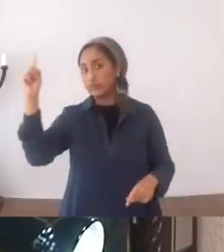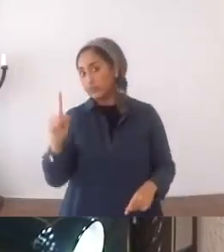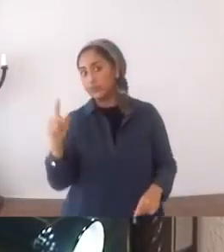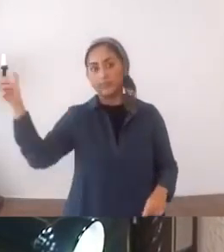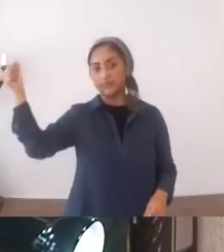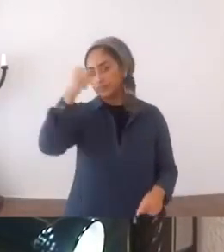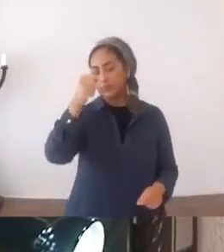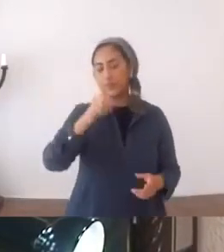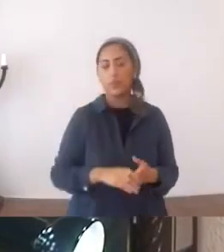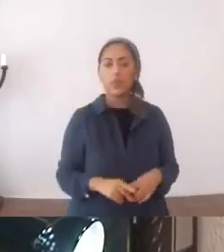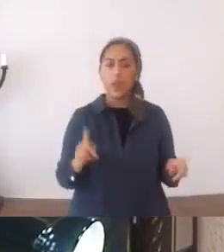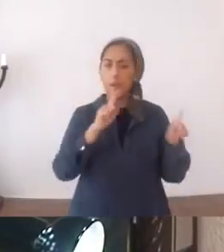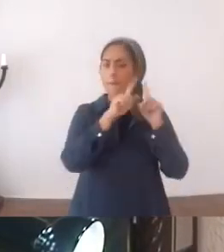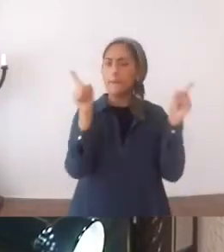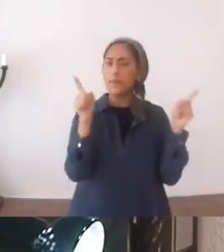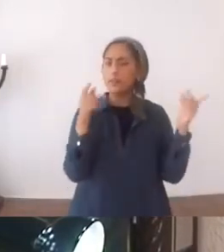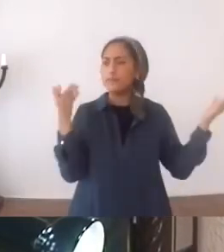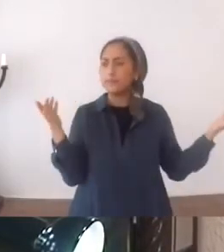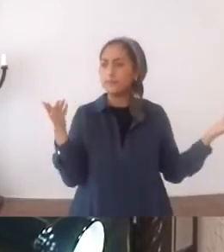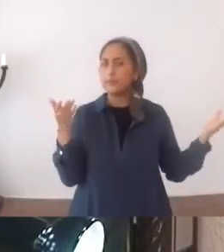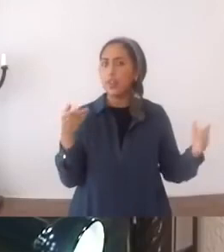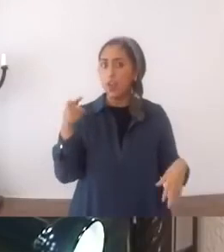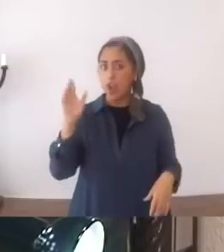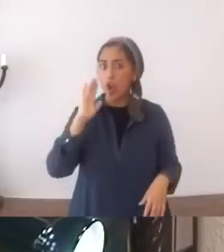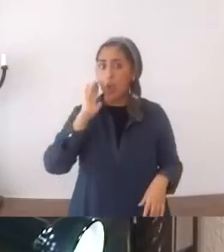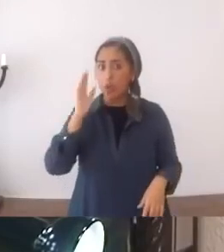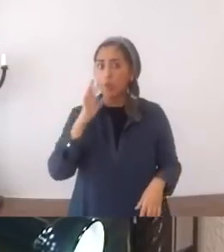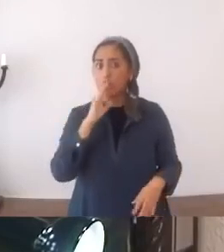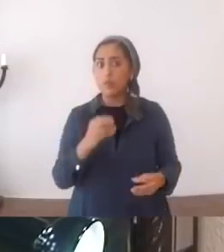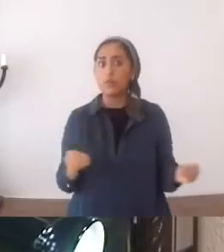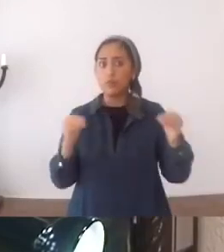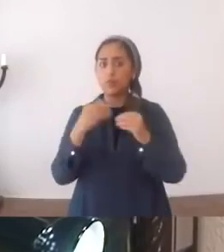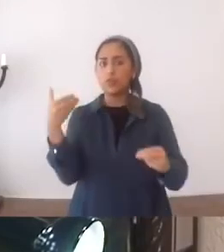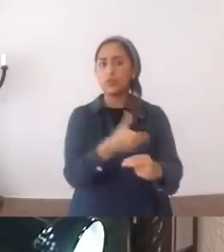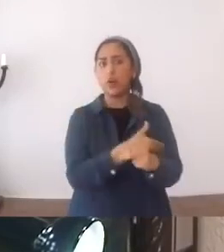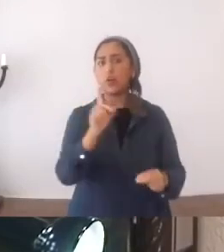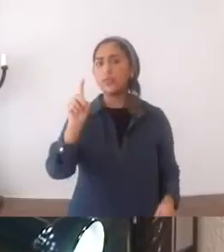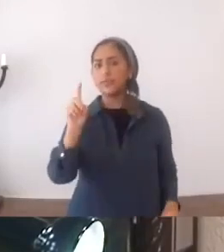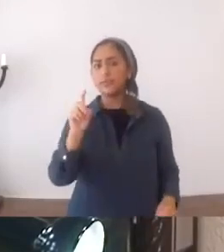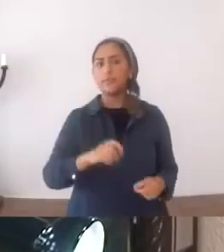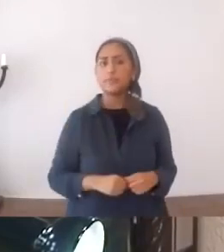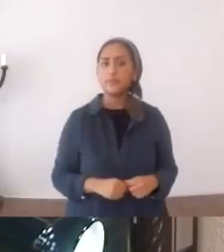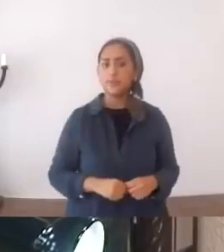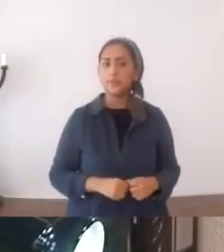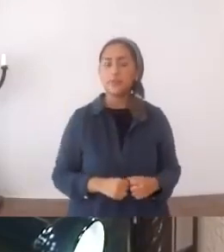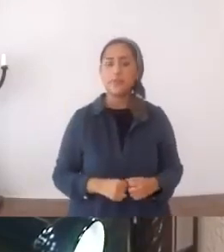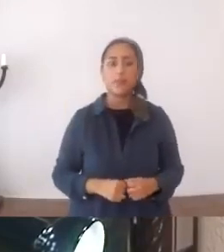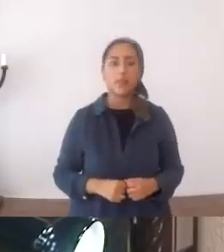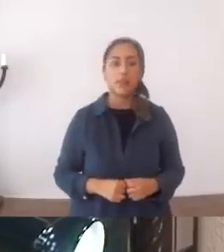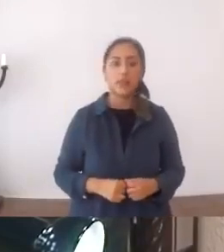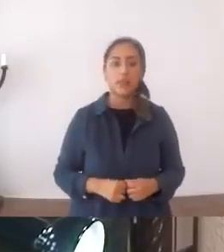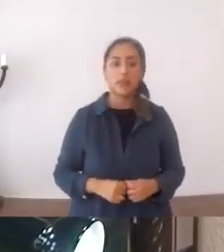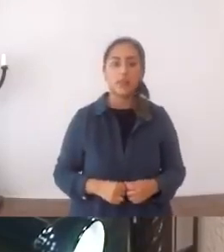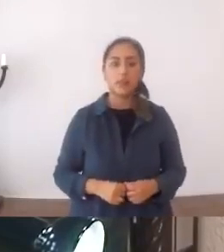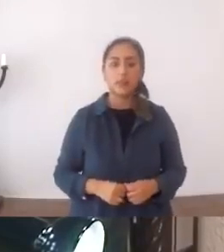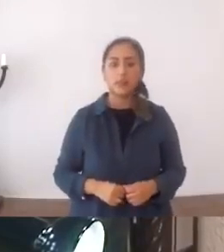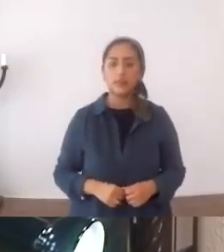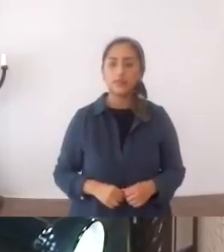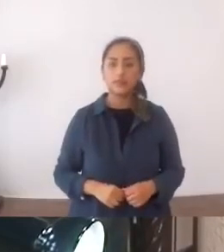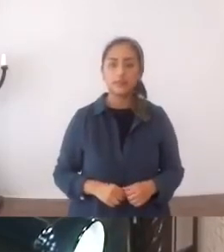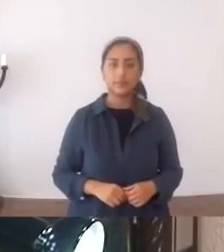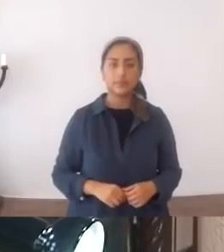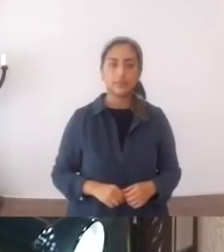viniera otro, let's suppose that another one comes. pero vamos, But ¿hablaría más come on. fuerte? Is he,